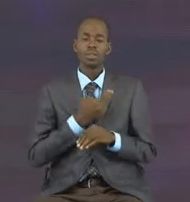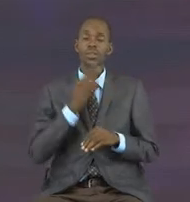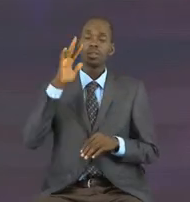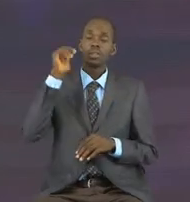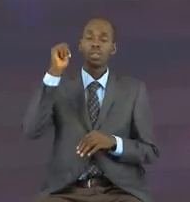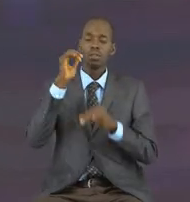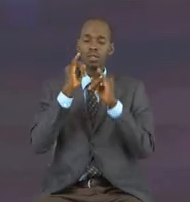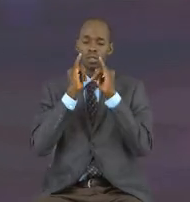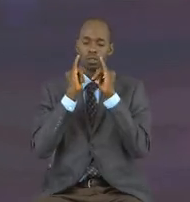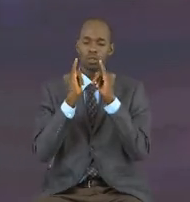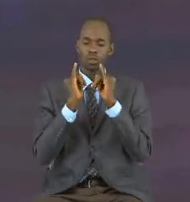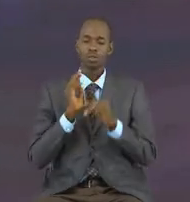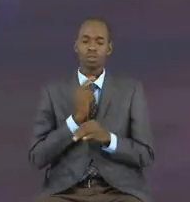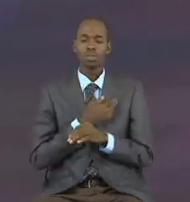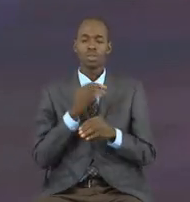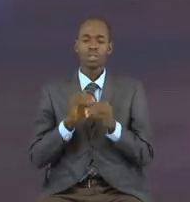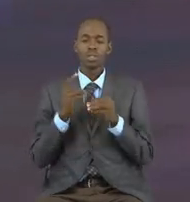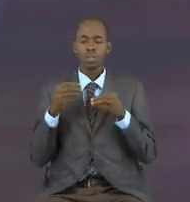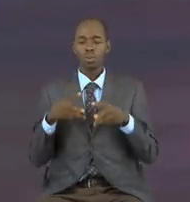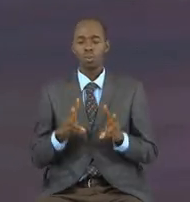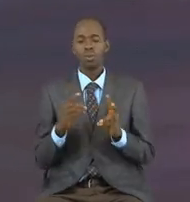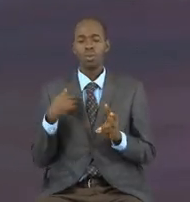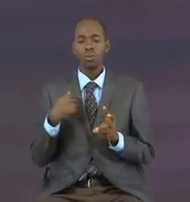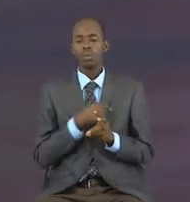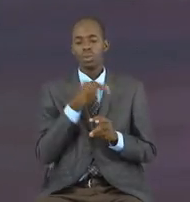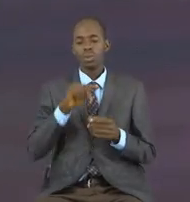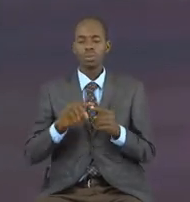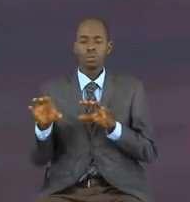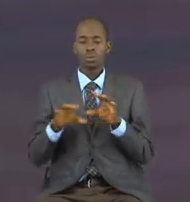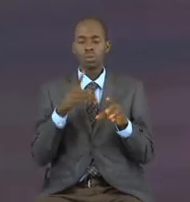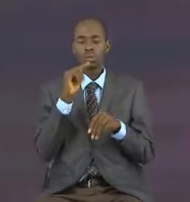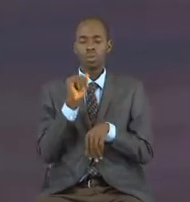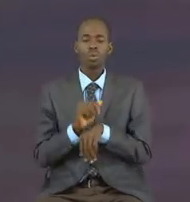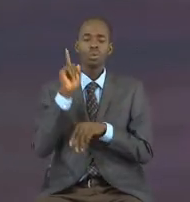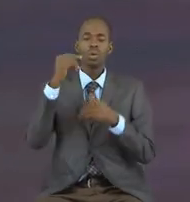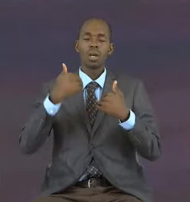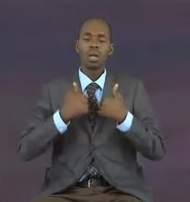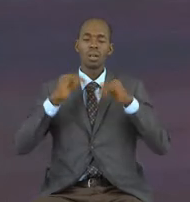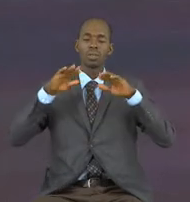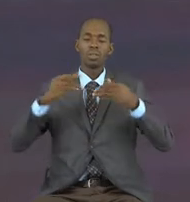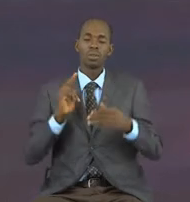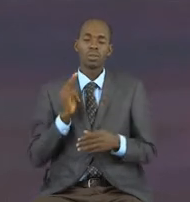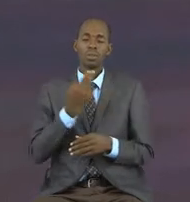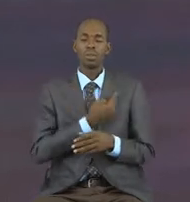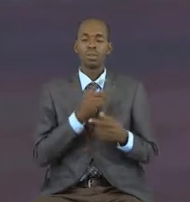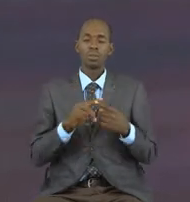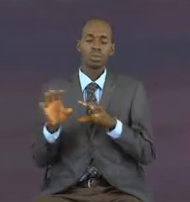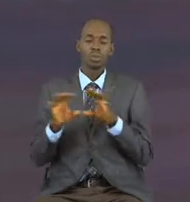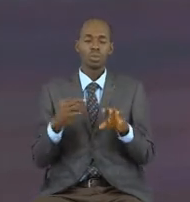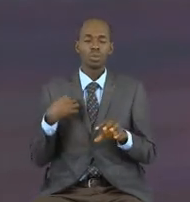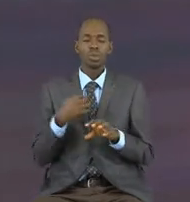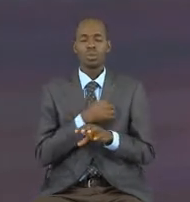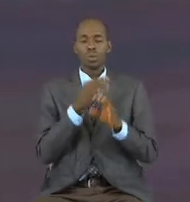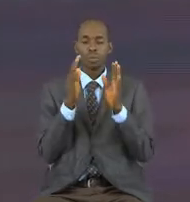in the way we ought to do the work you have given us to do. And we pray this work, your